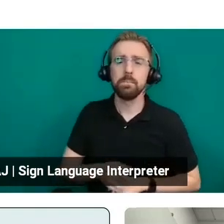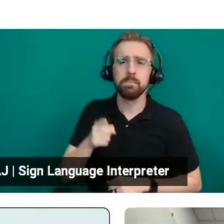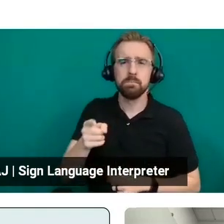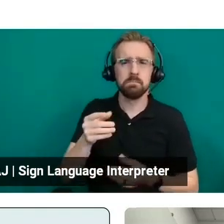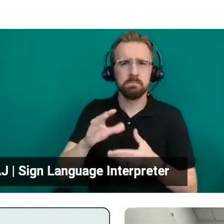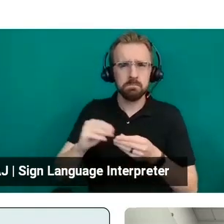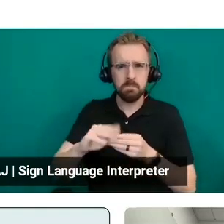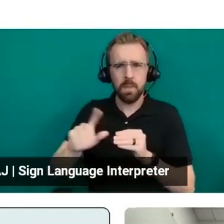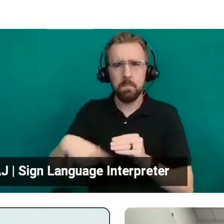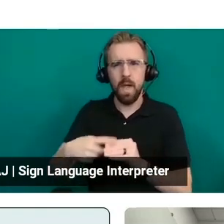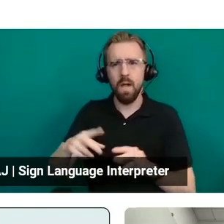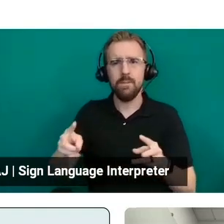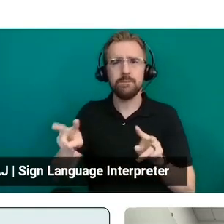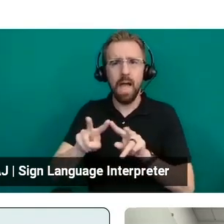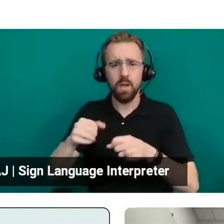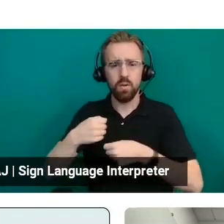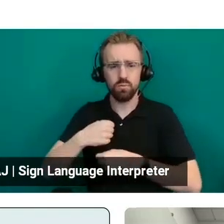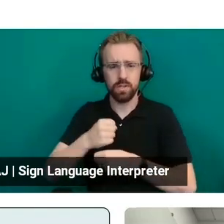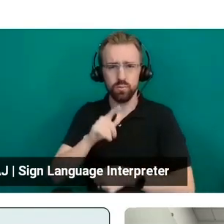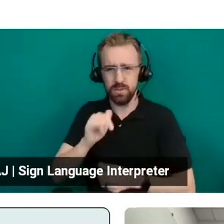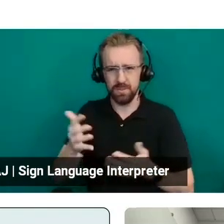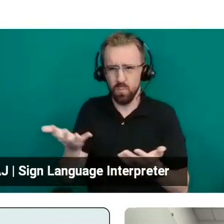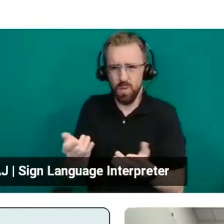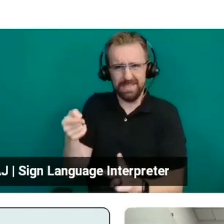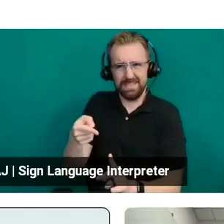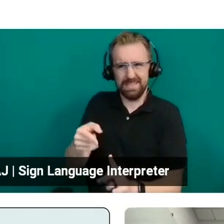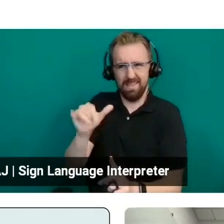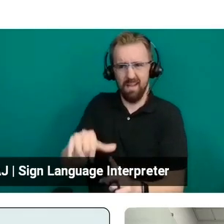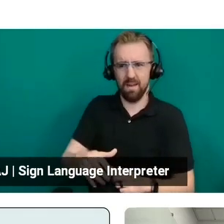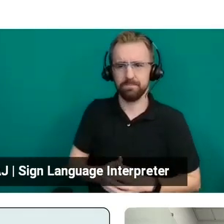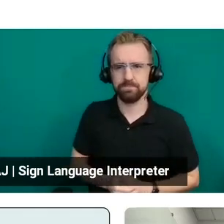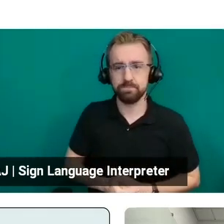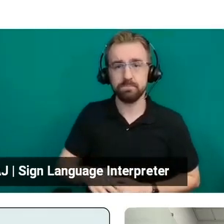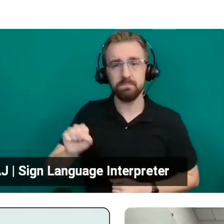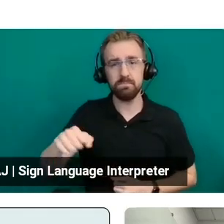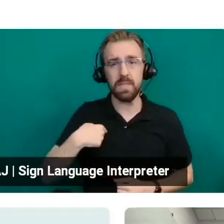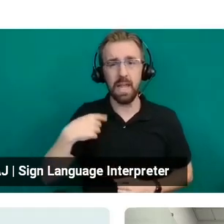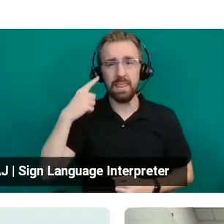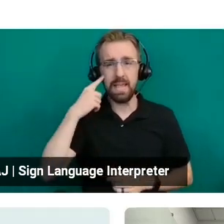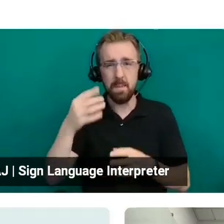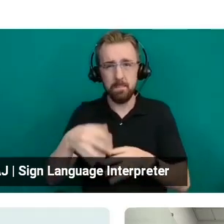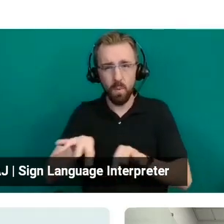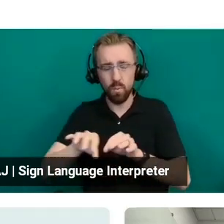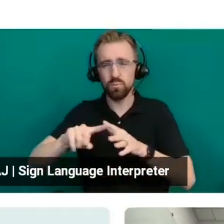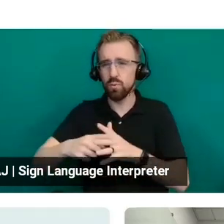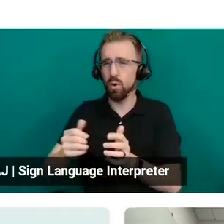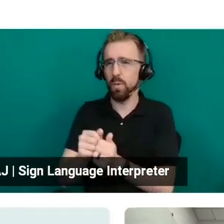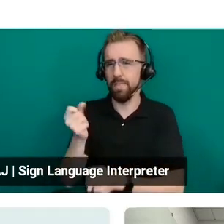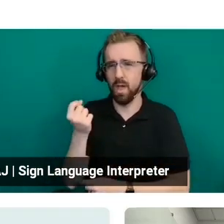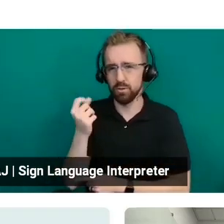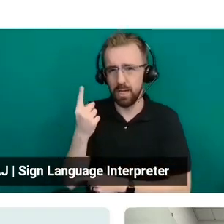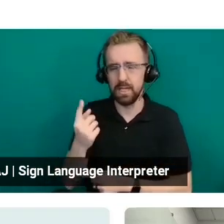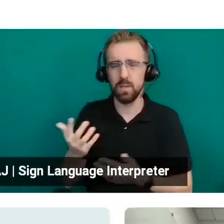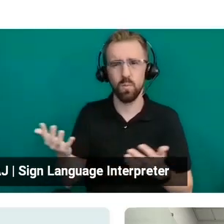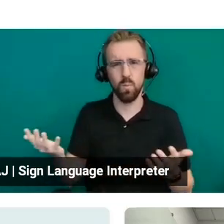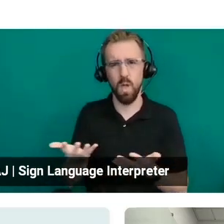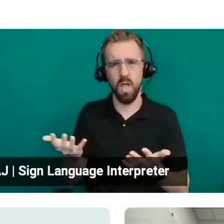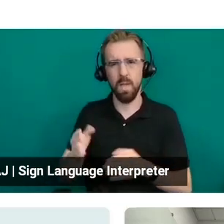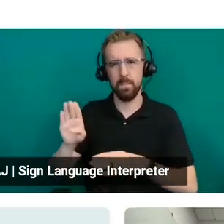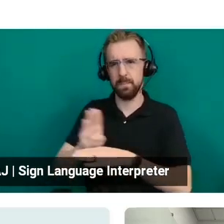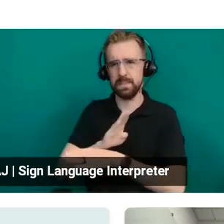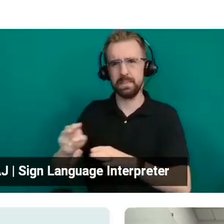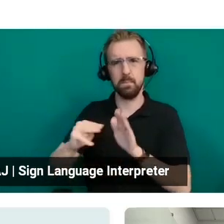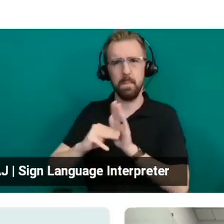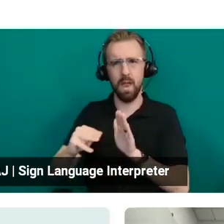us about value creation? Really, like, what is it? Yeah, I think it's important to start with understanding what is the business model